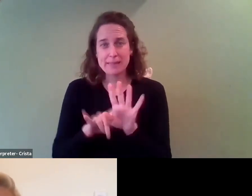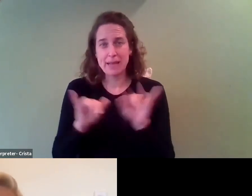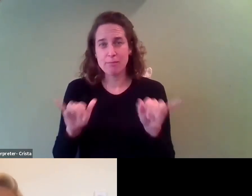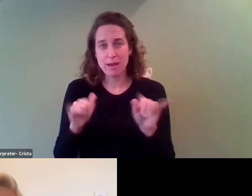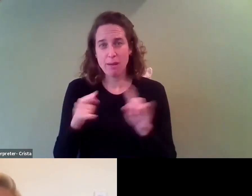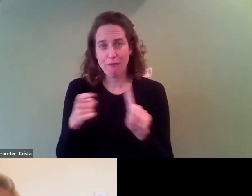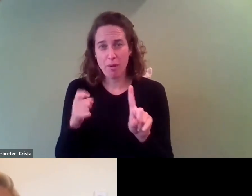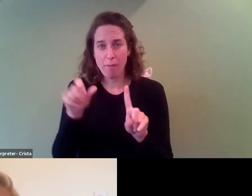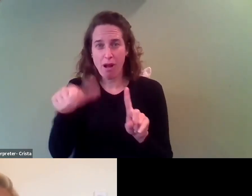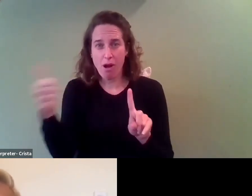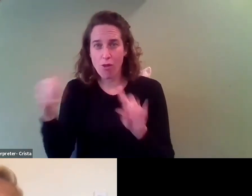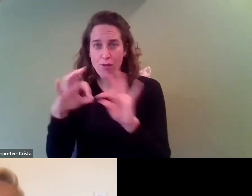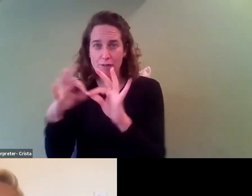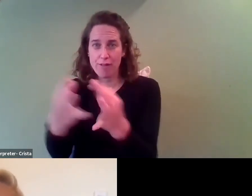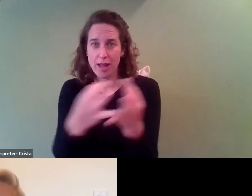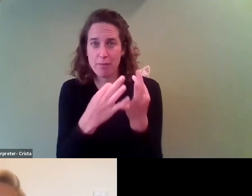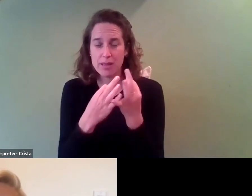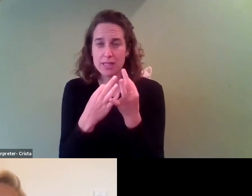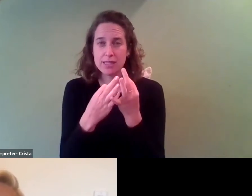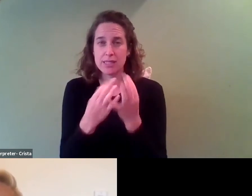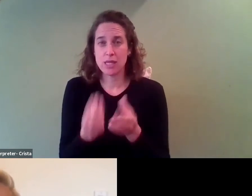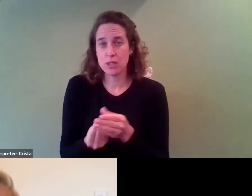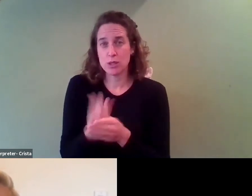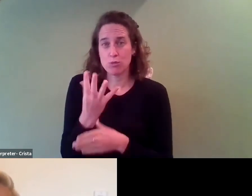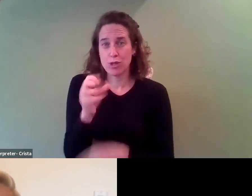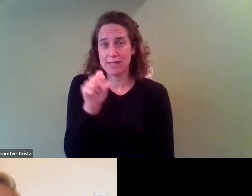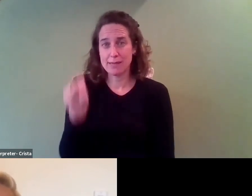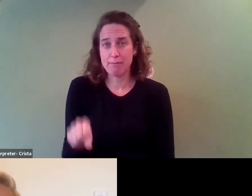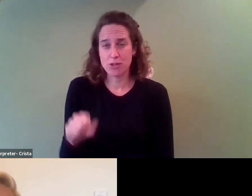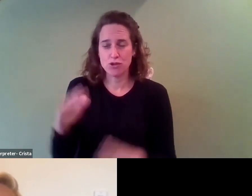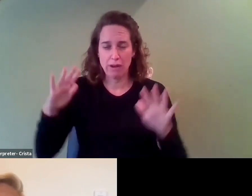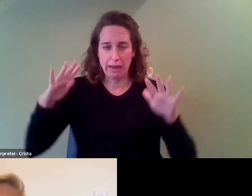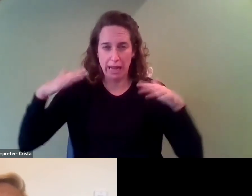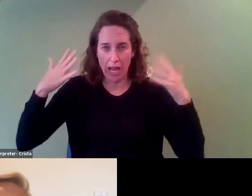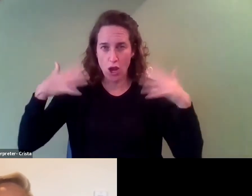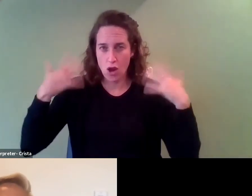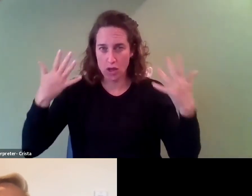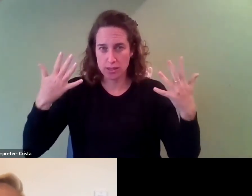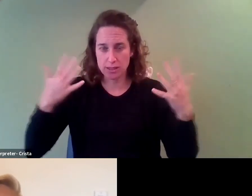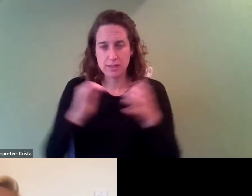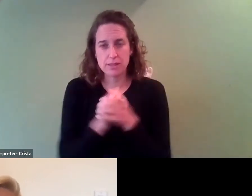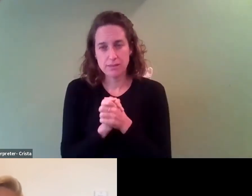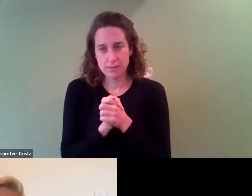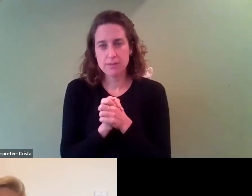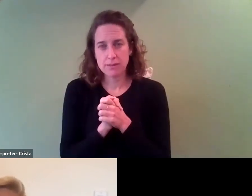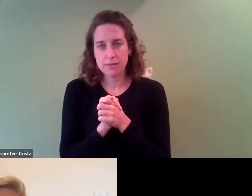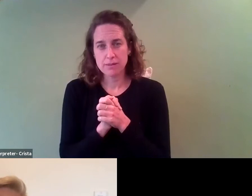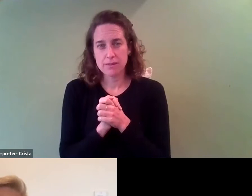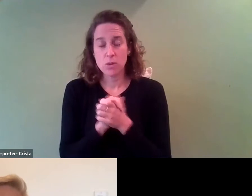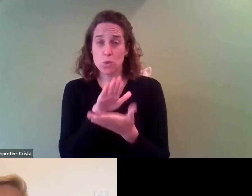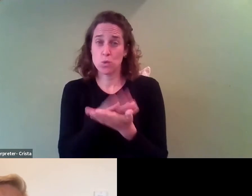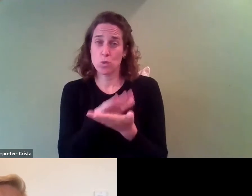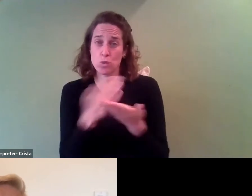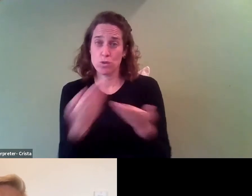spring semester was chaos. That basically, when the schools shut